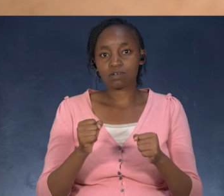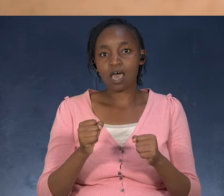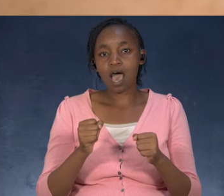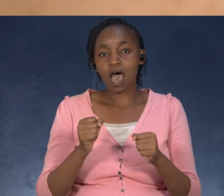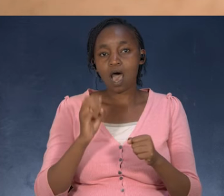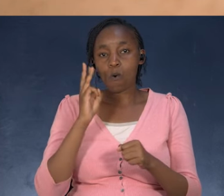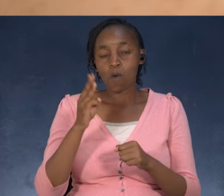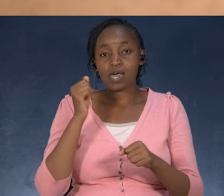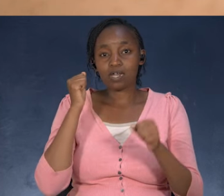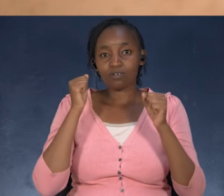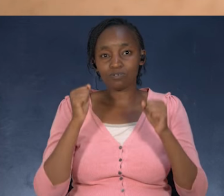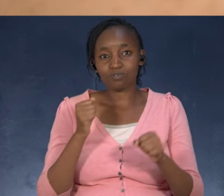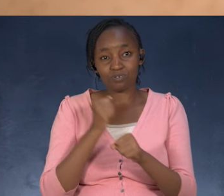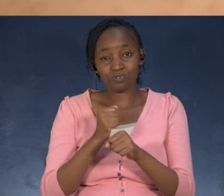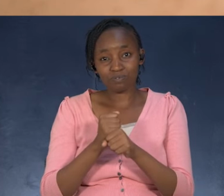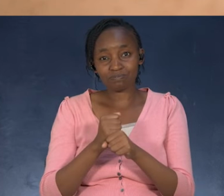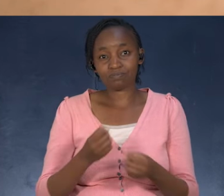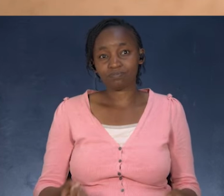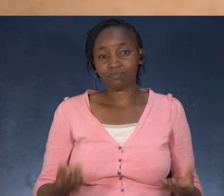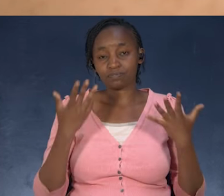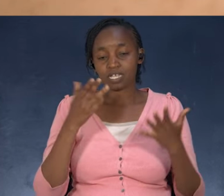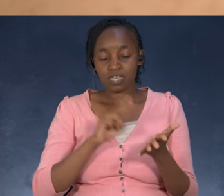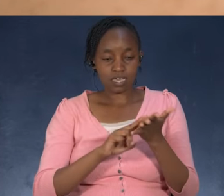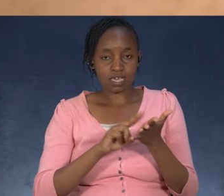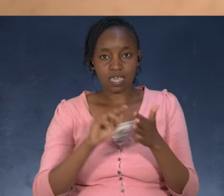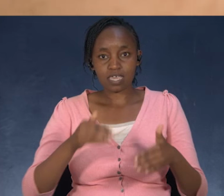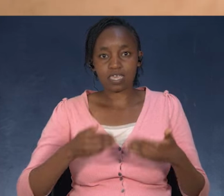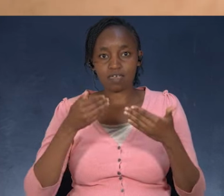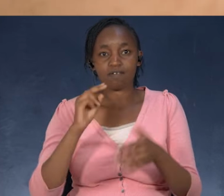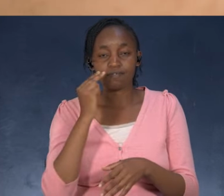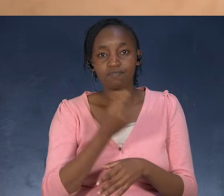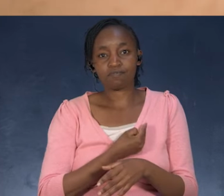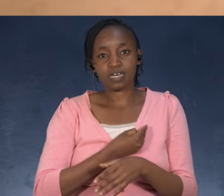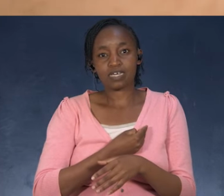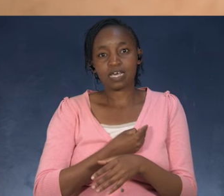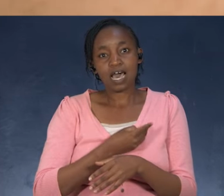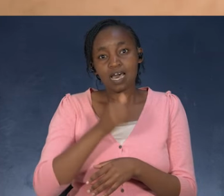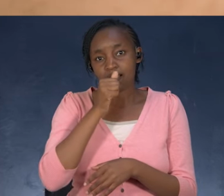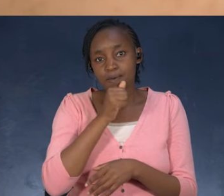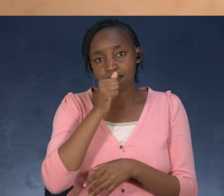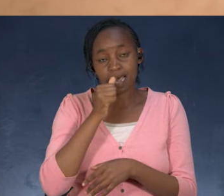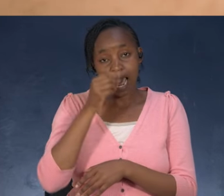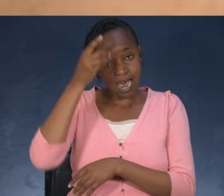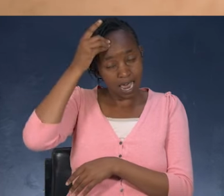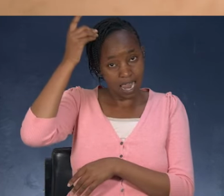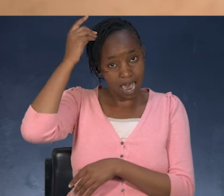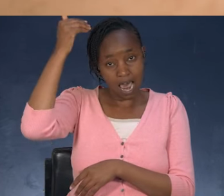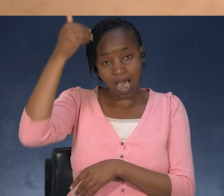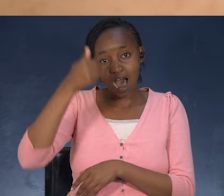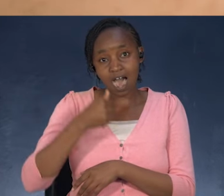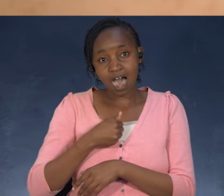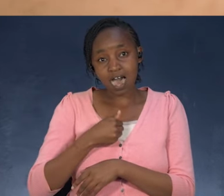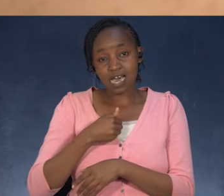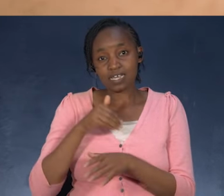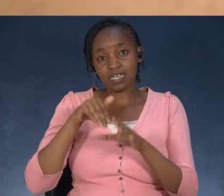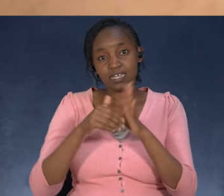strong, and they shall do exploits. In this verse, it gives us the secret that Daniel had in